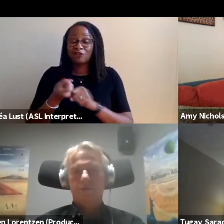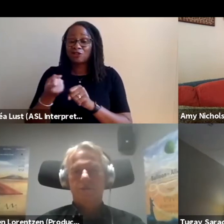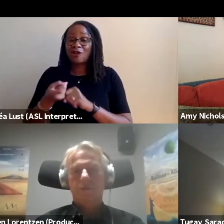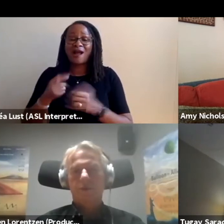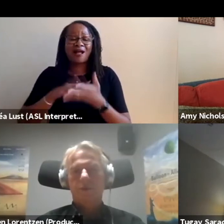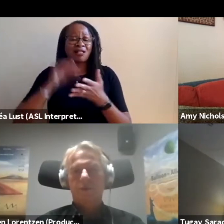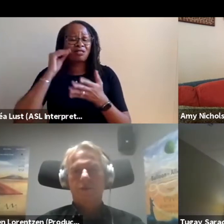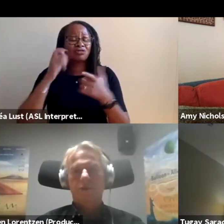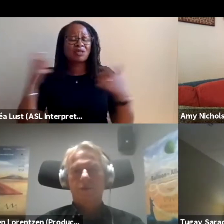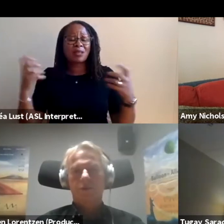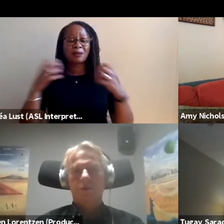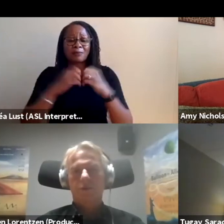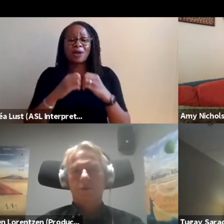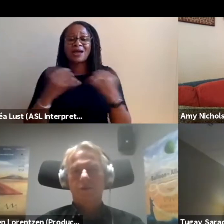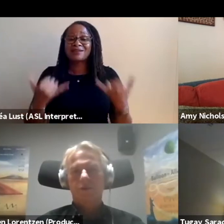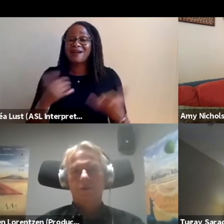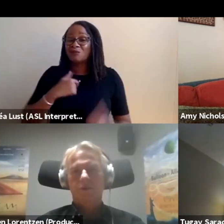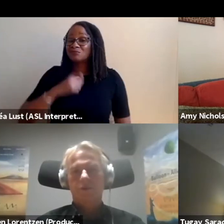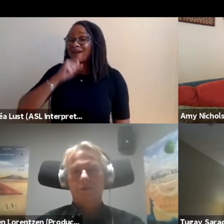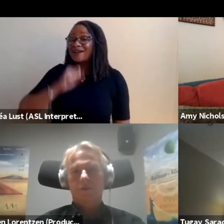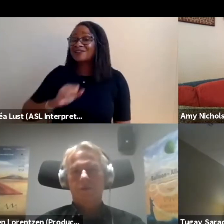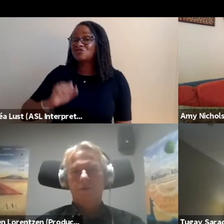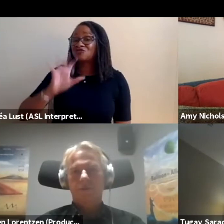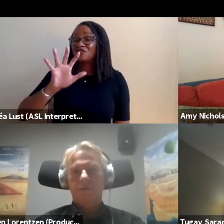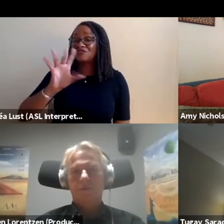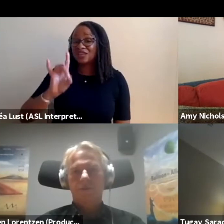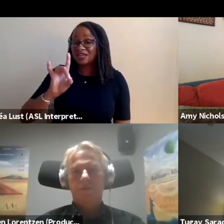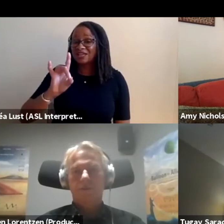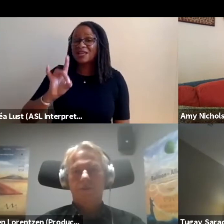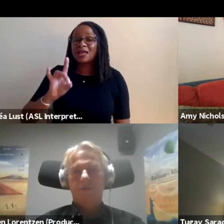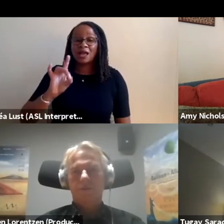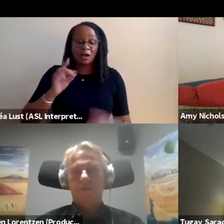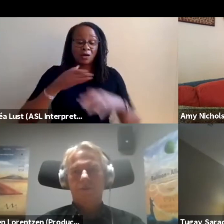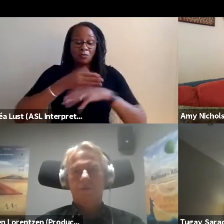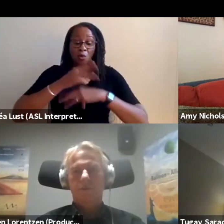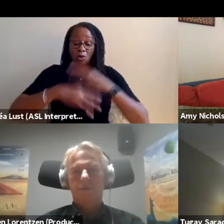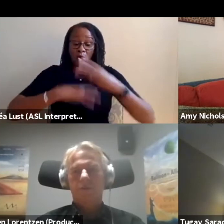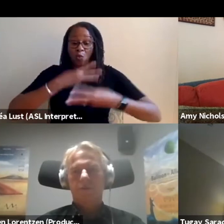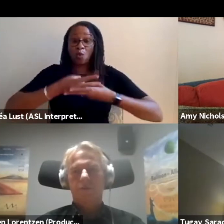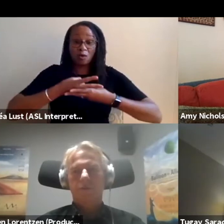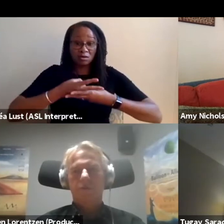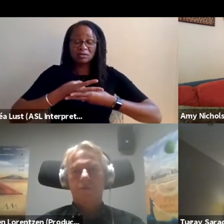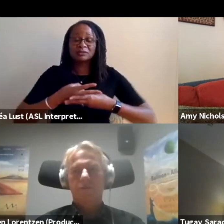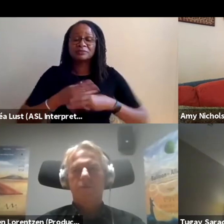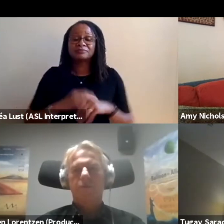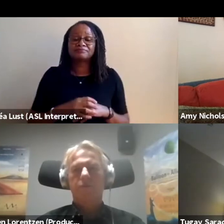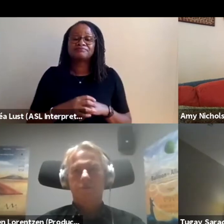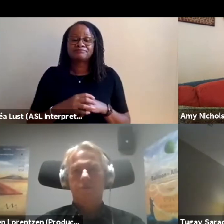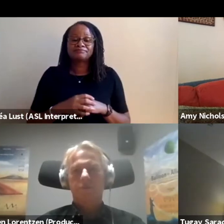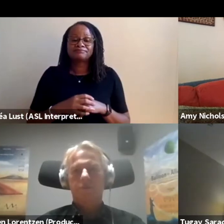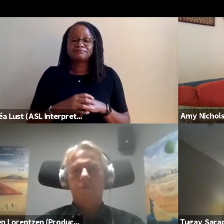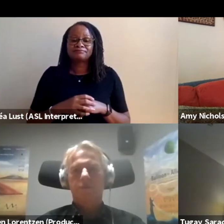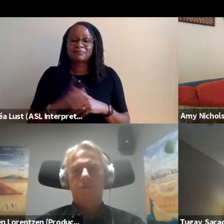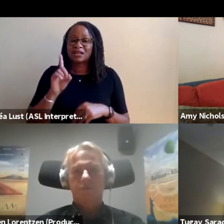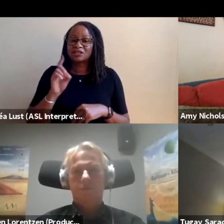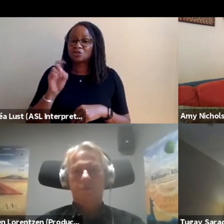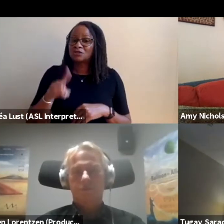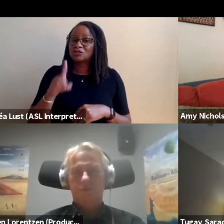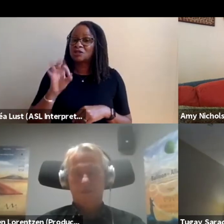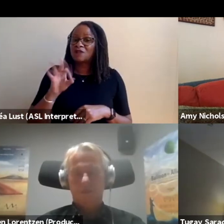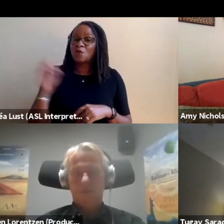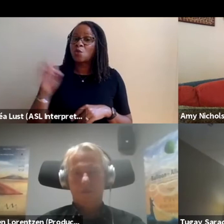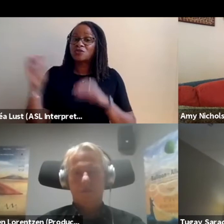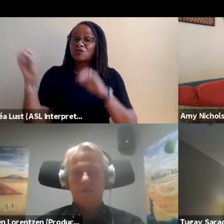And now I'm 58, and I can say globally speaking, it's a question of migration.